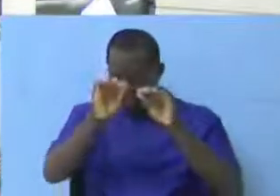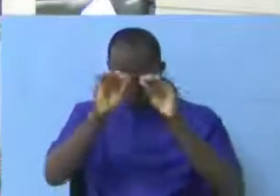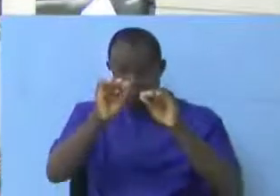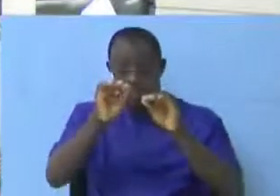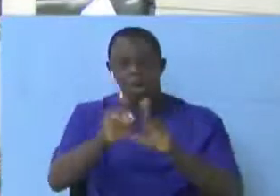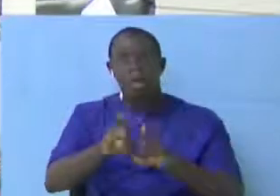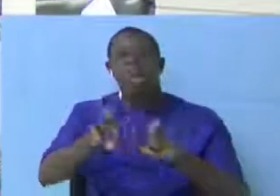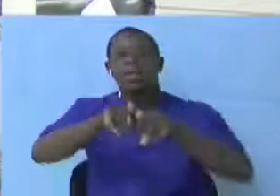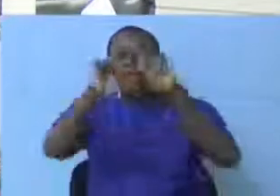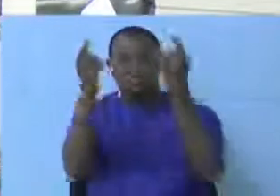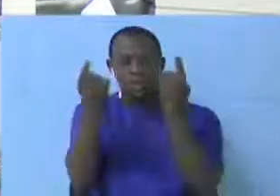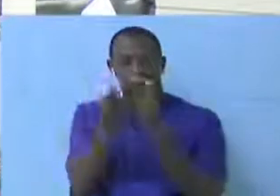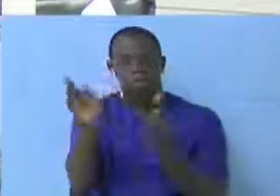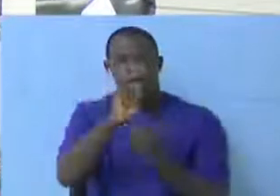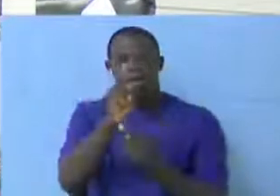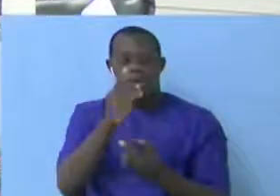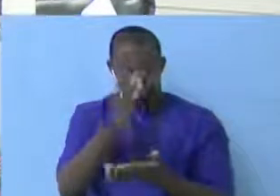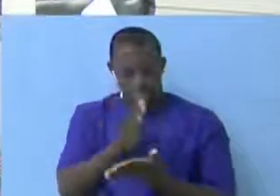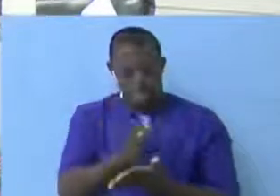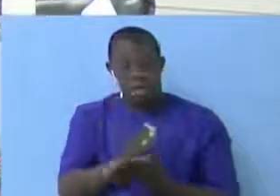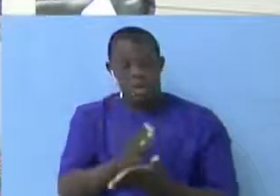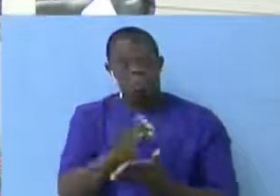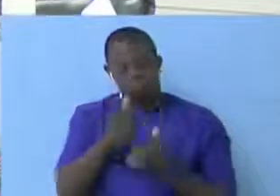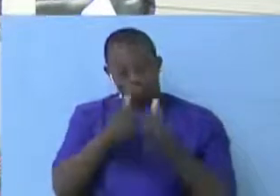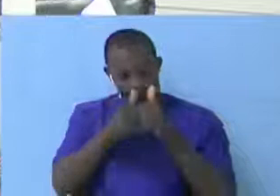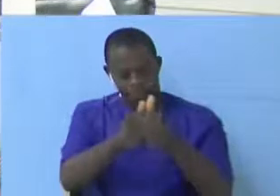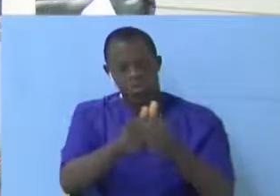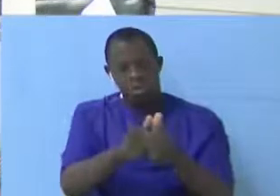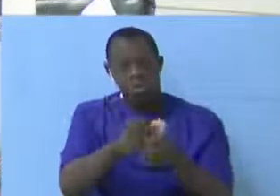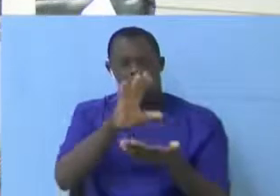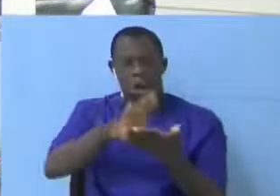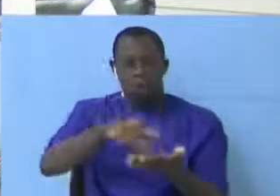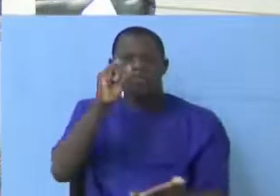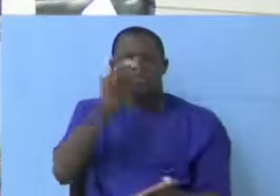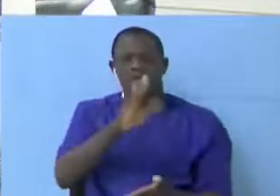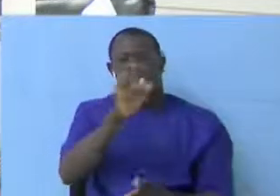And generally, this is what is supposed to be obtained.